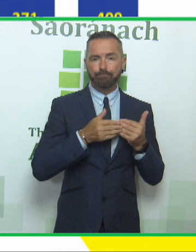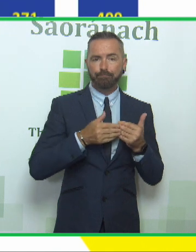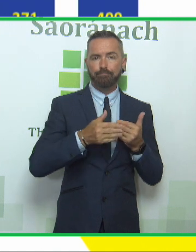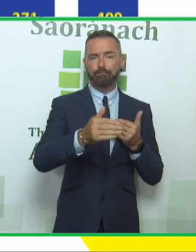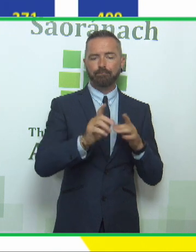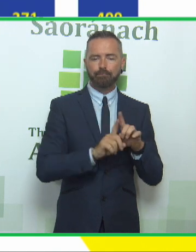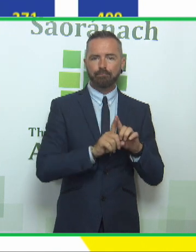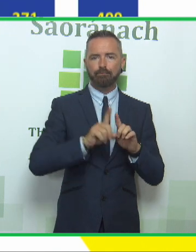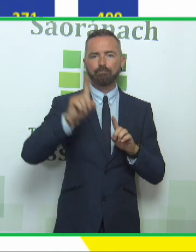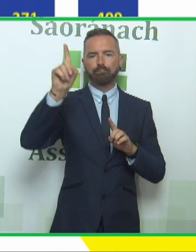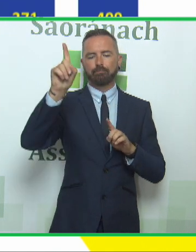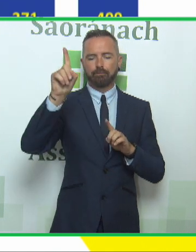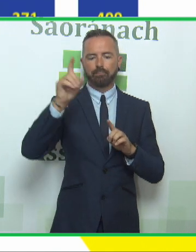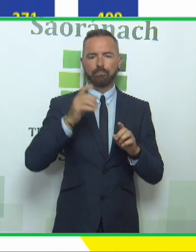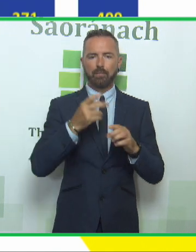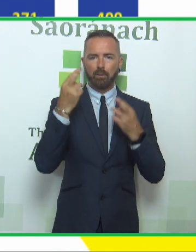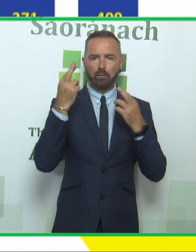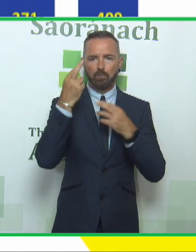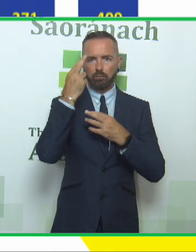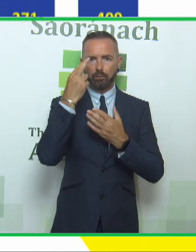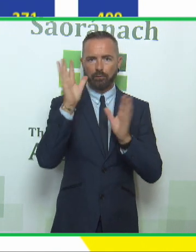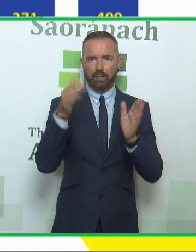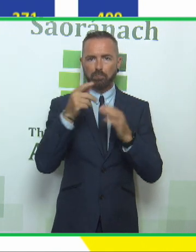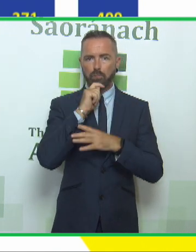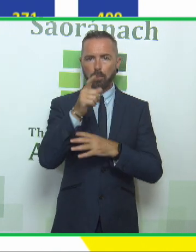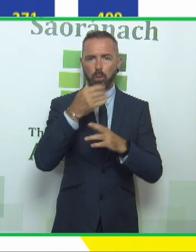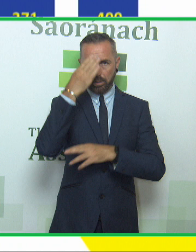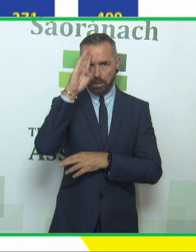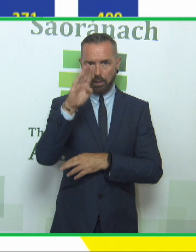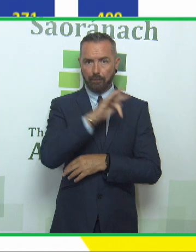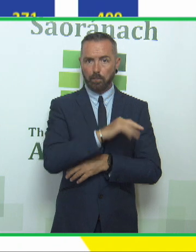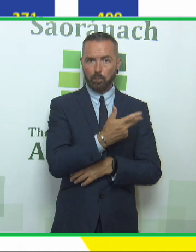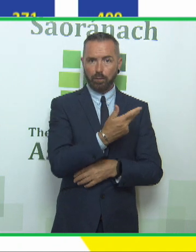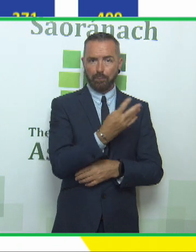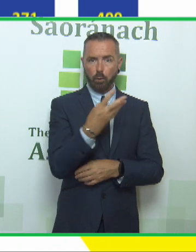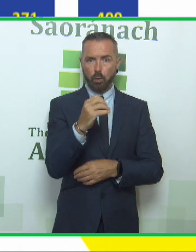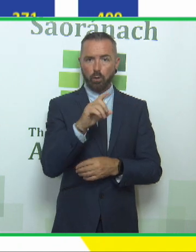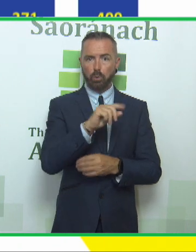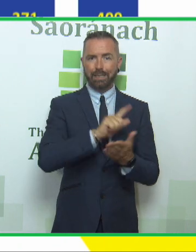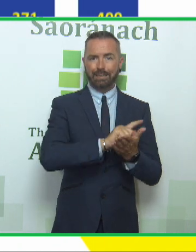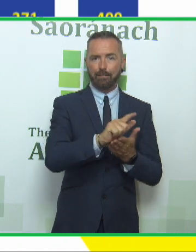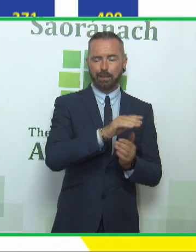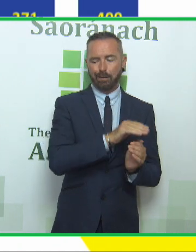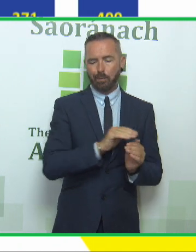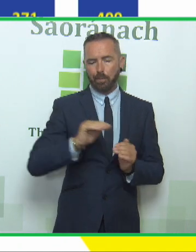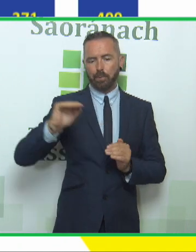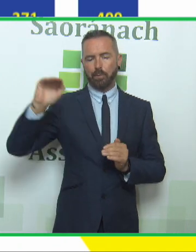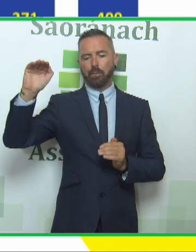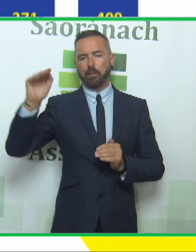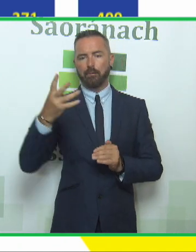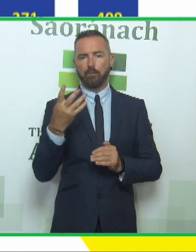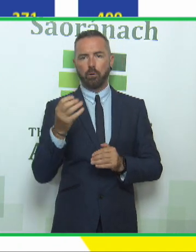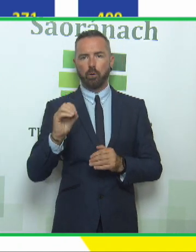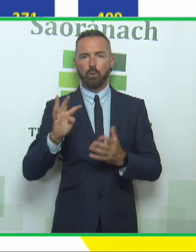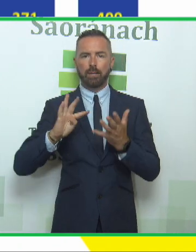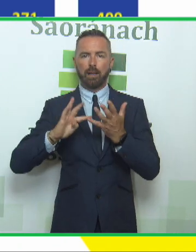of poisoning deaths reported in Ireland. They've increased from 340 in 2017 up to